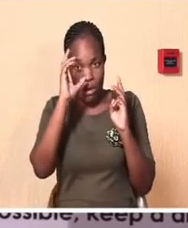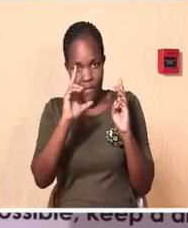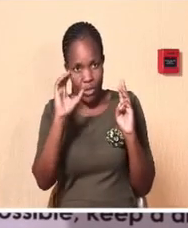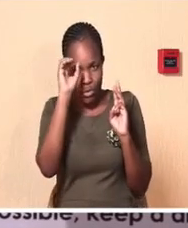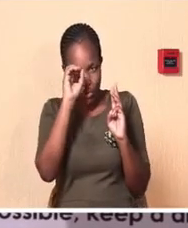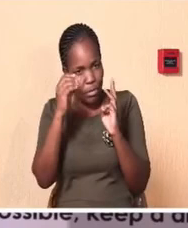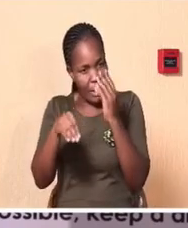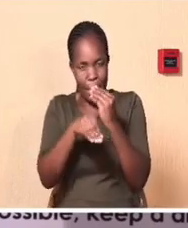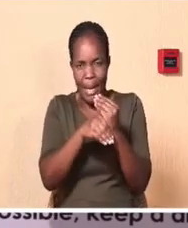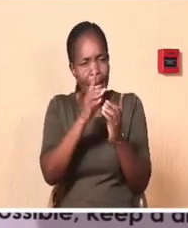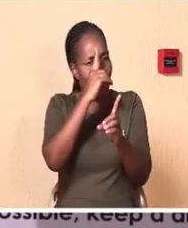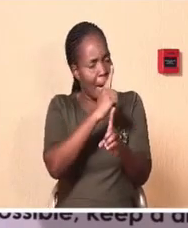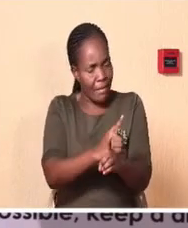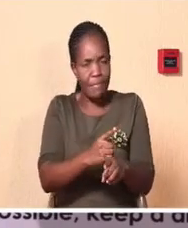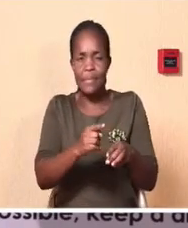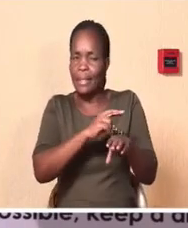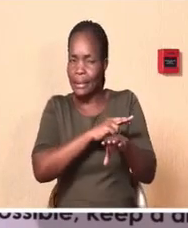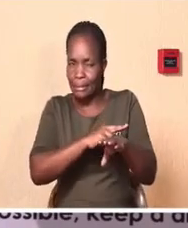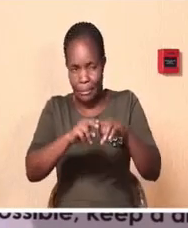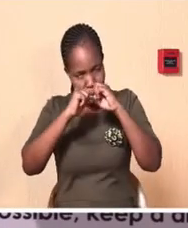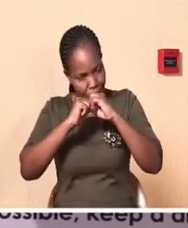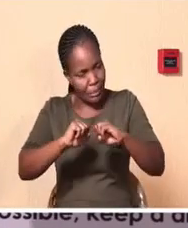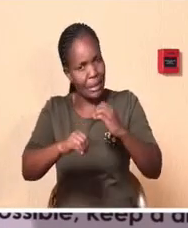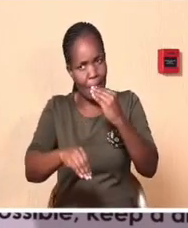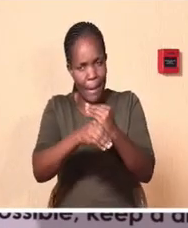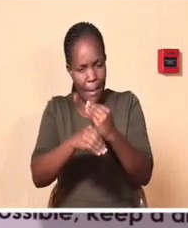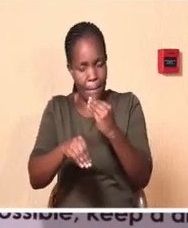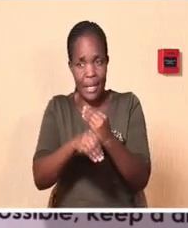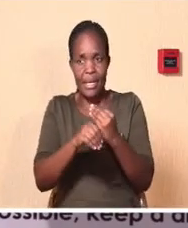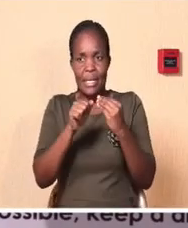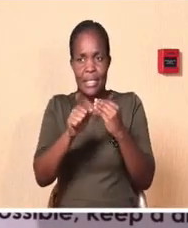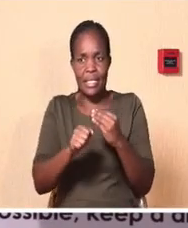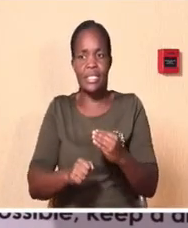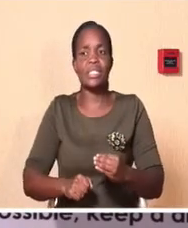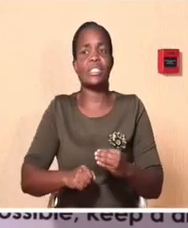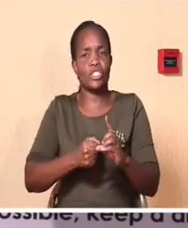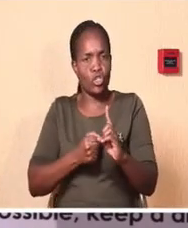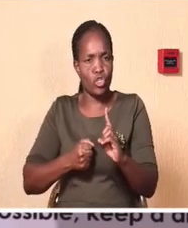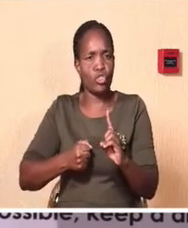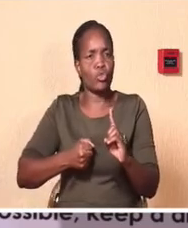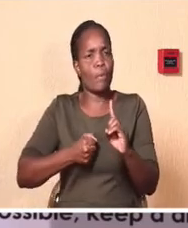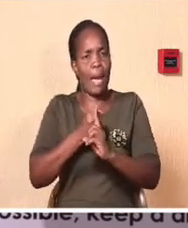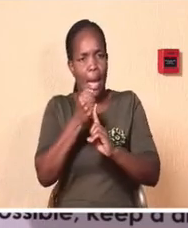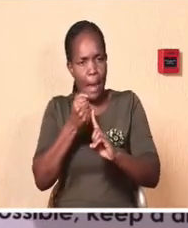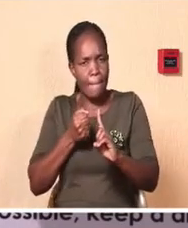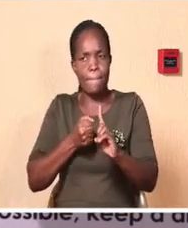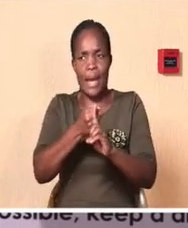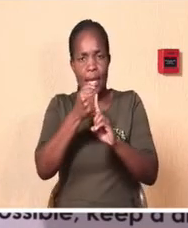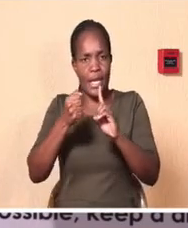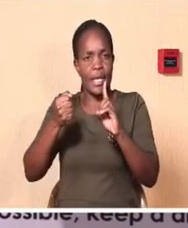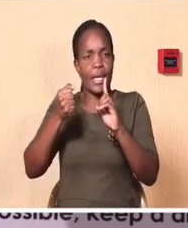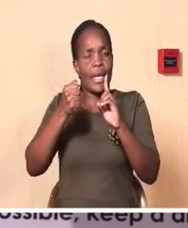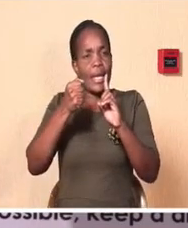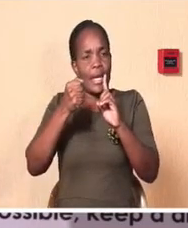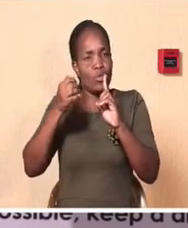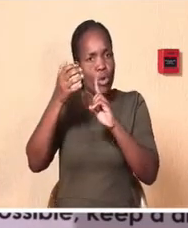society approach. This is a battle that can only be won if we pull in the